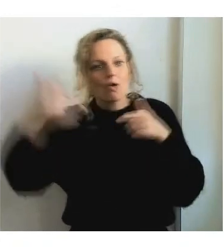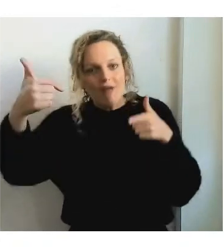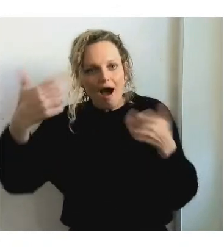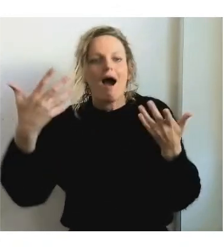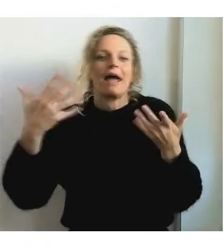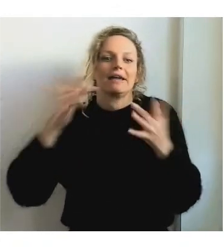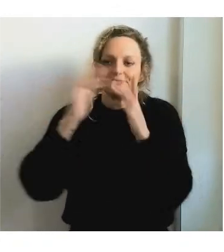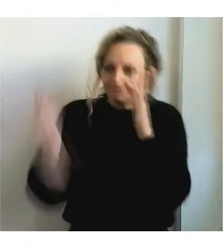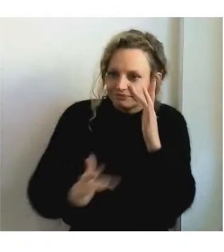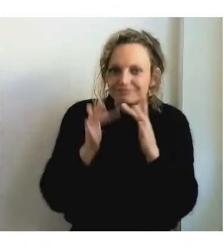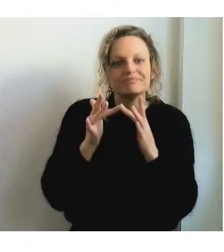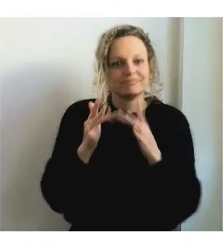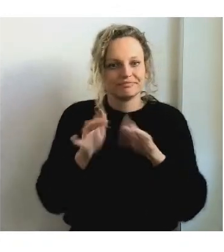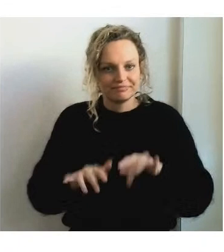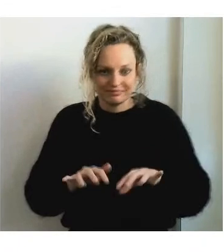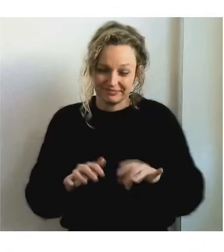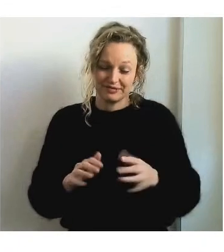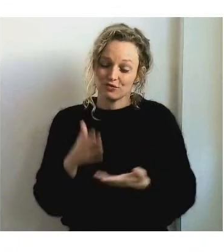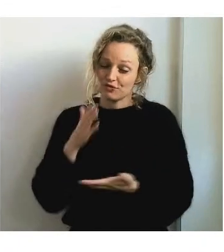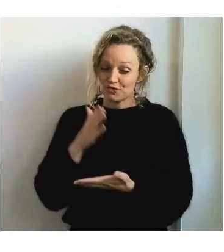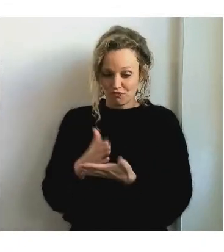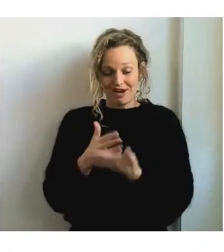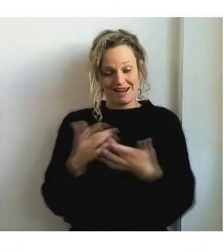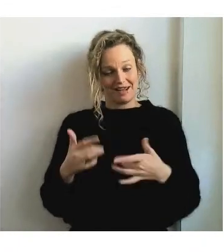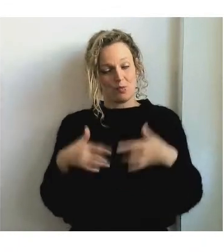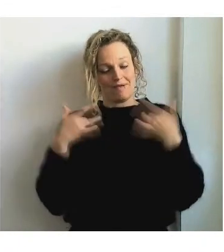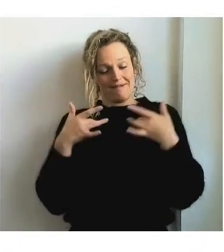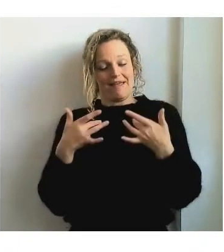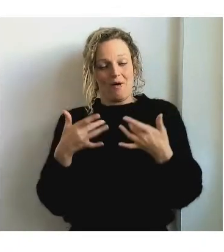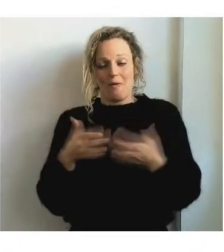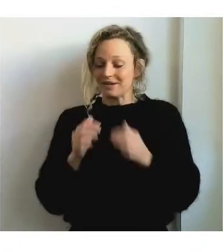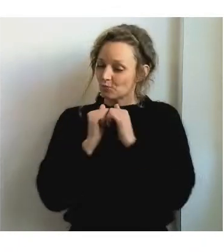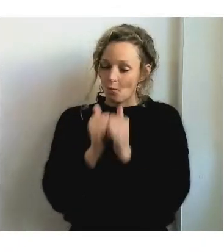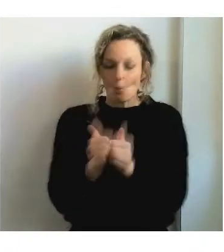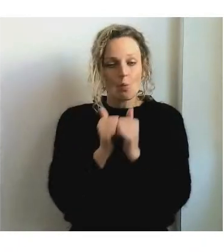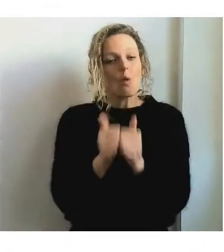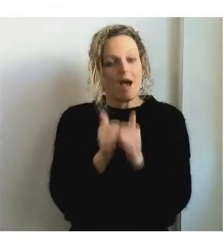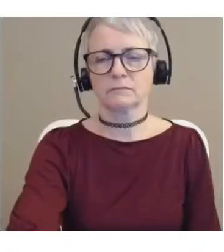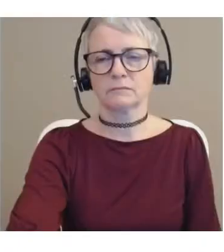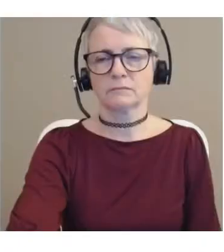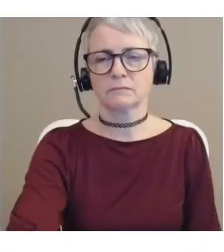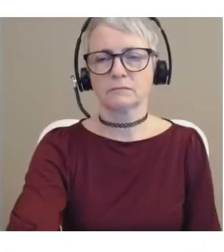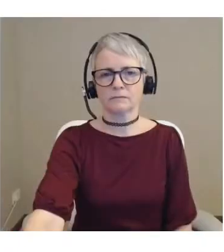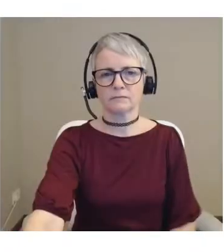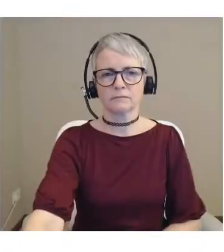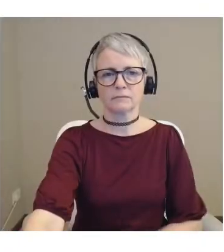really, really make a difference. It is really worth doing this. Brilliant.